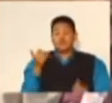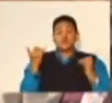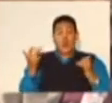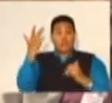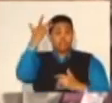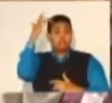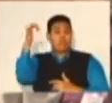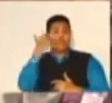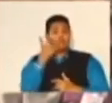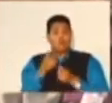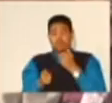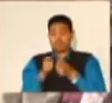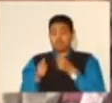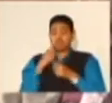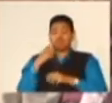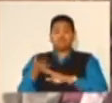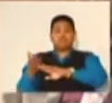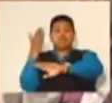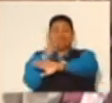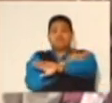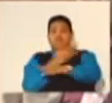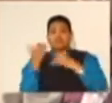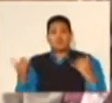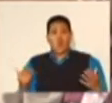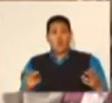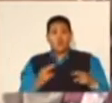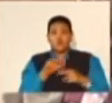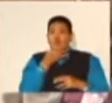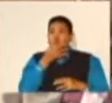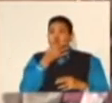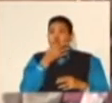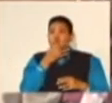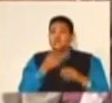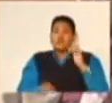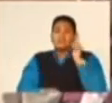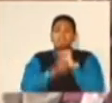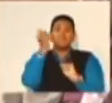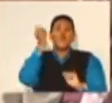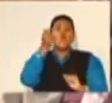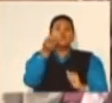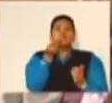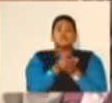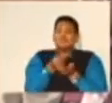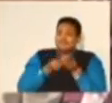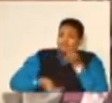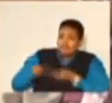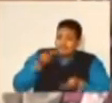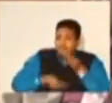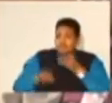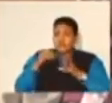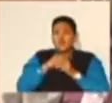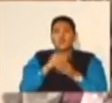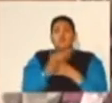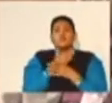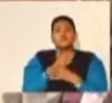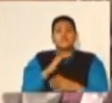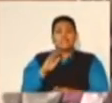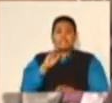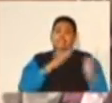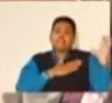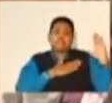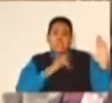smartphones is increasing rapidly. Very soon, most transactions, including transactions between the citizens and the